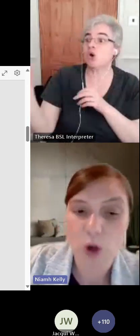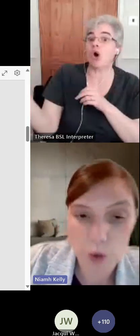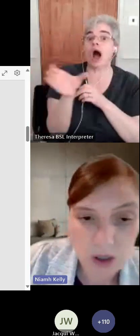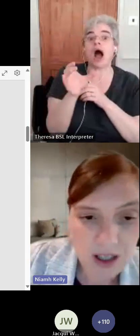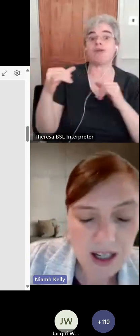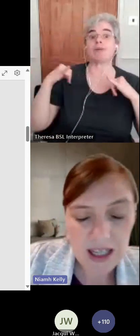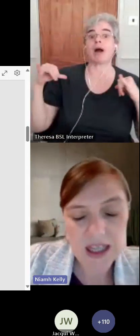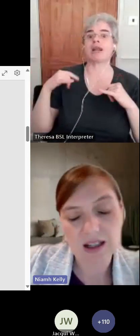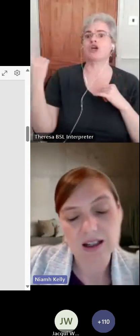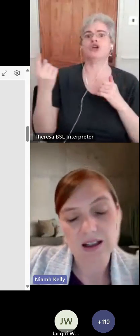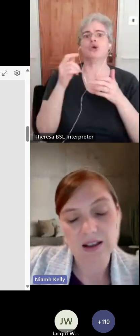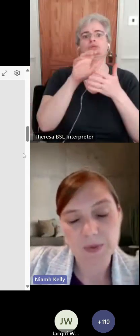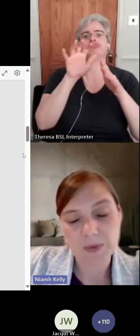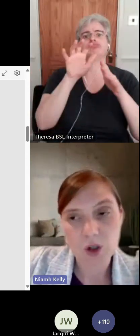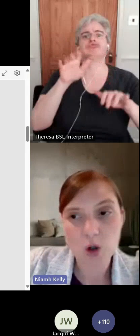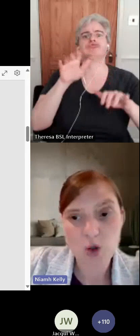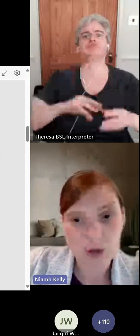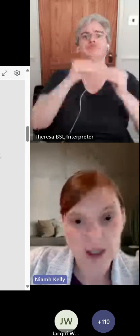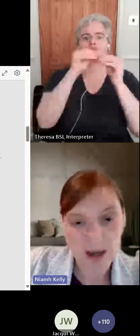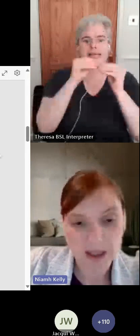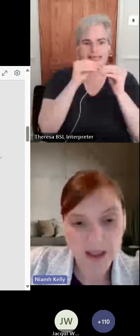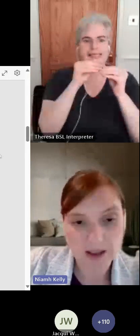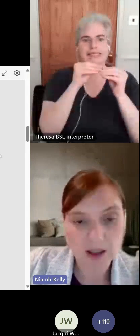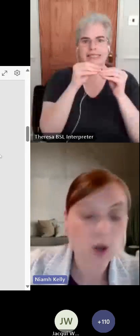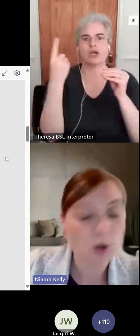manager who wrote the